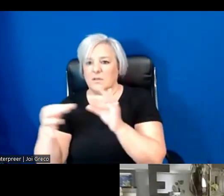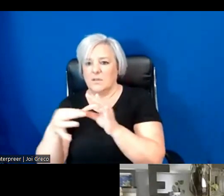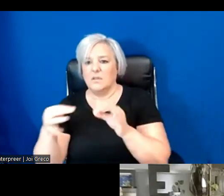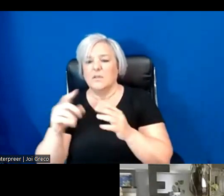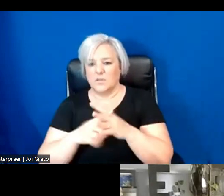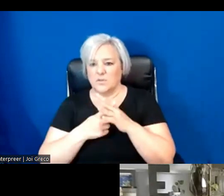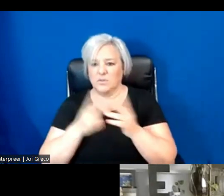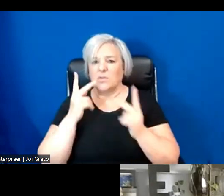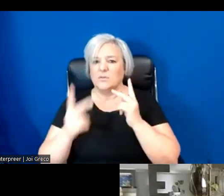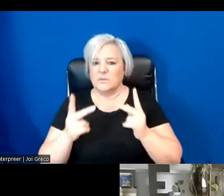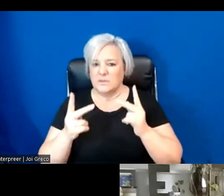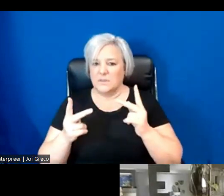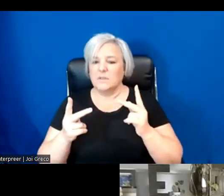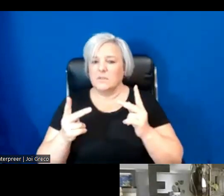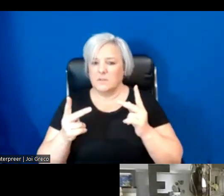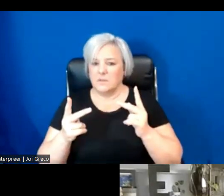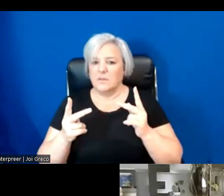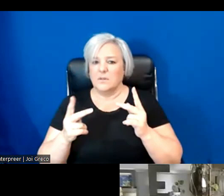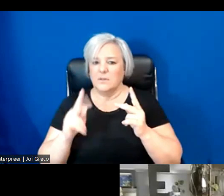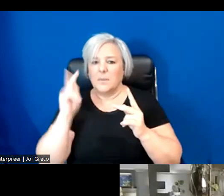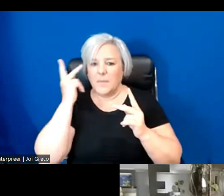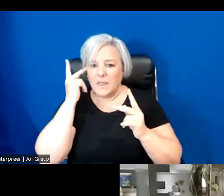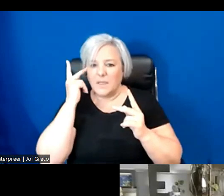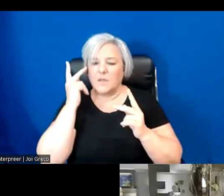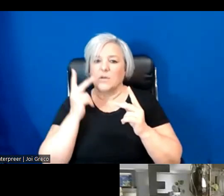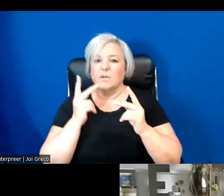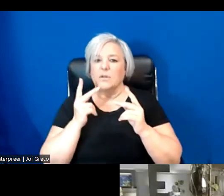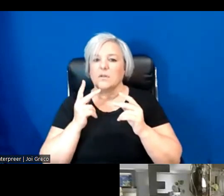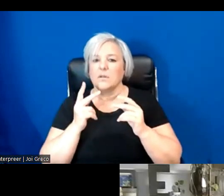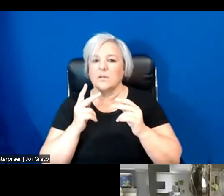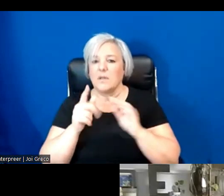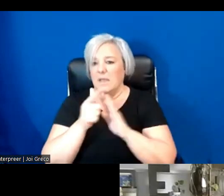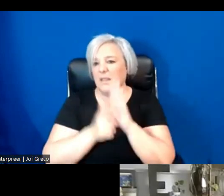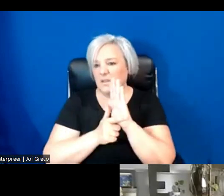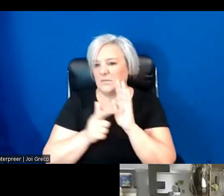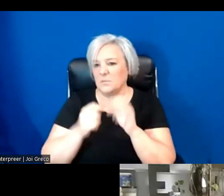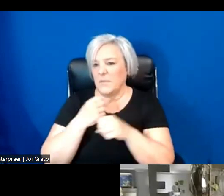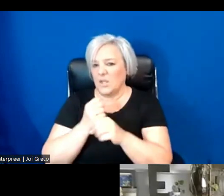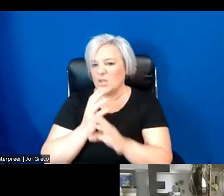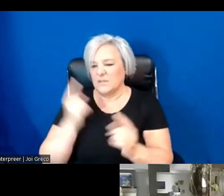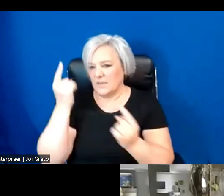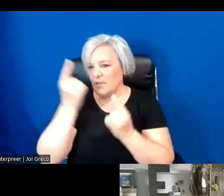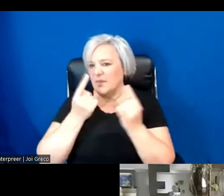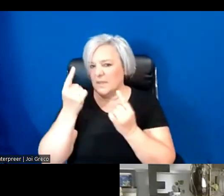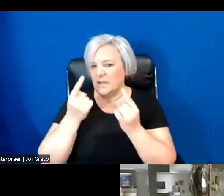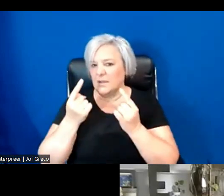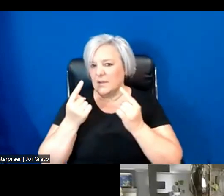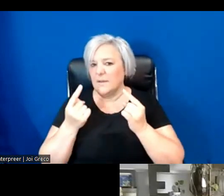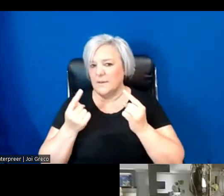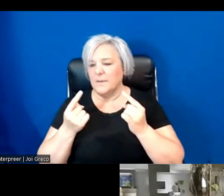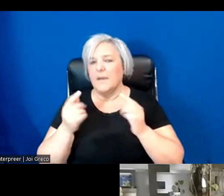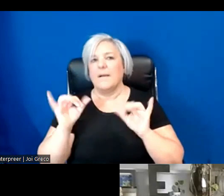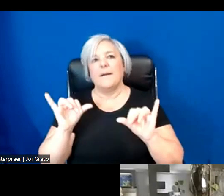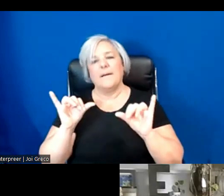have a case of political appointees or legislators thinking, this makes